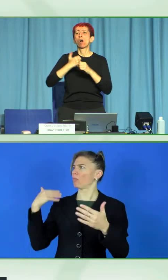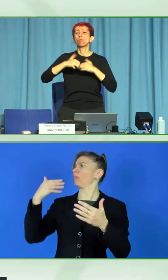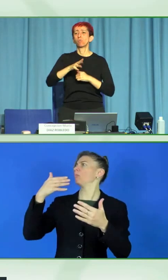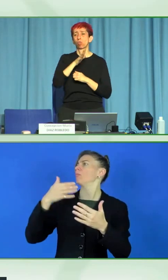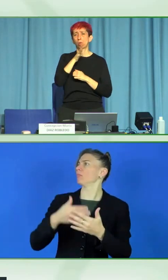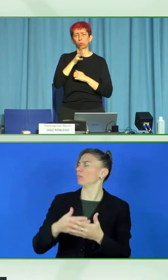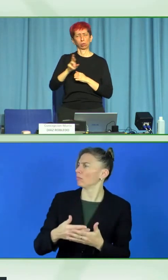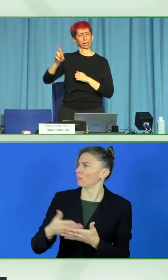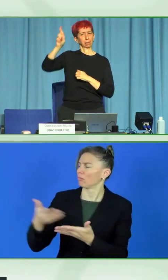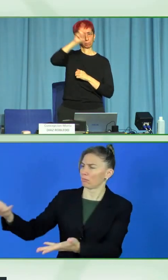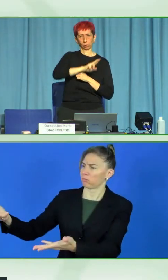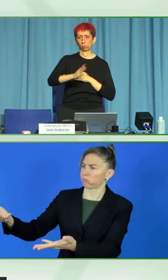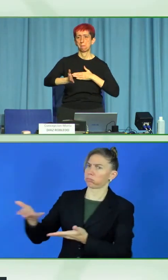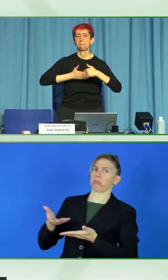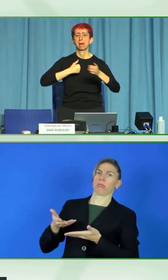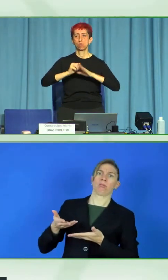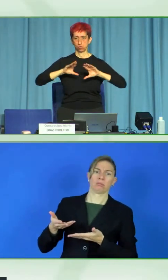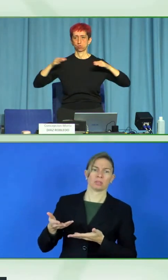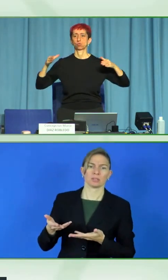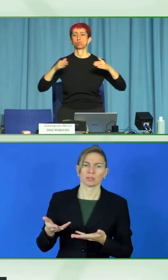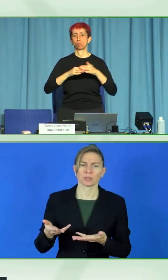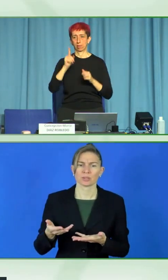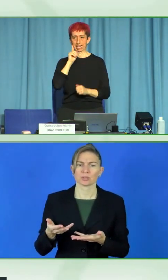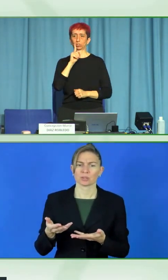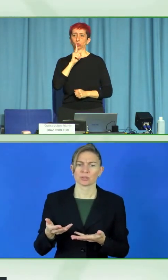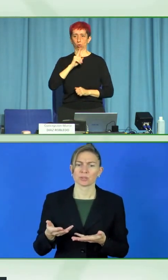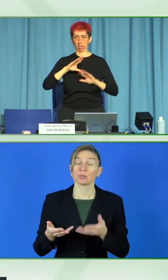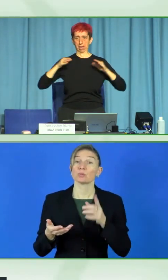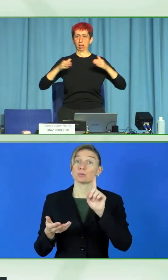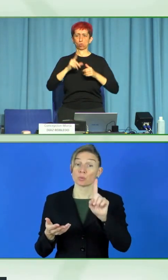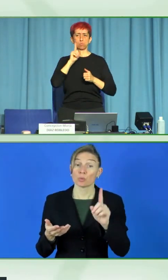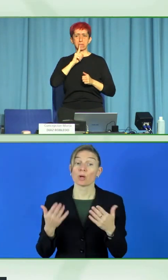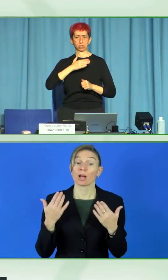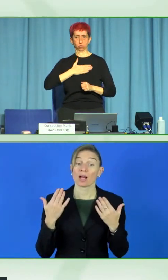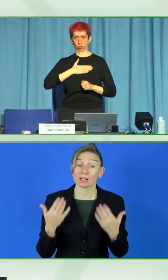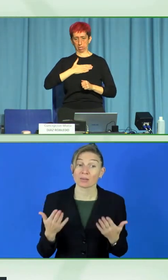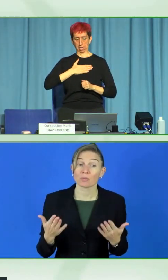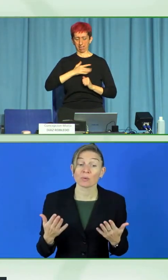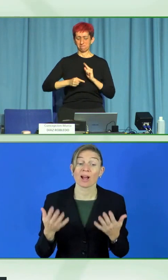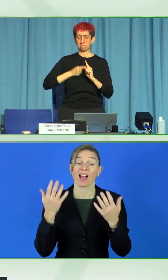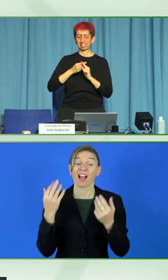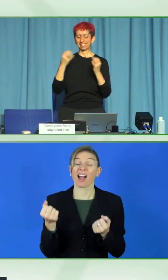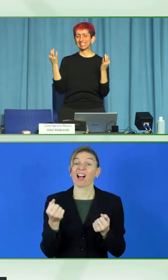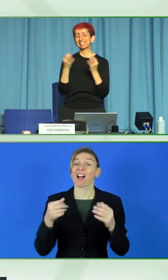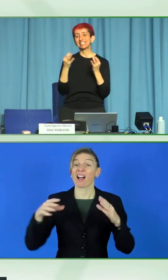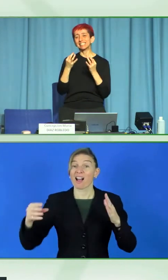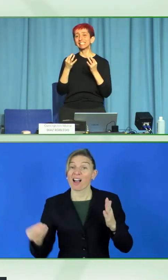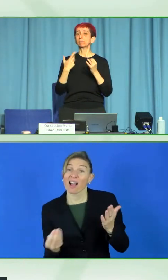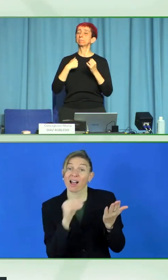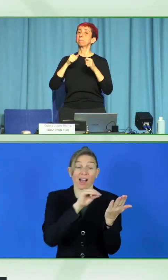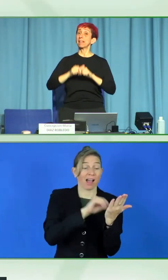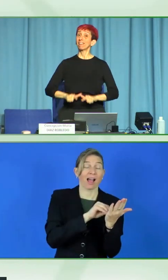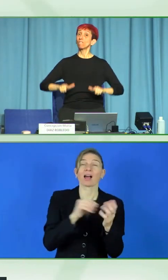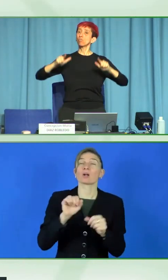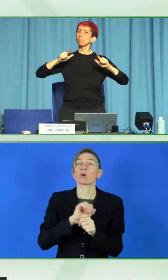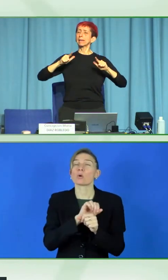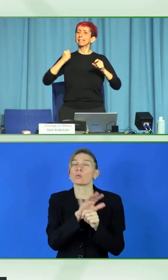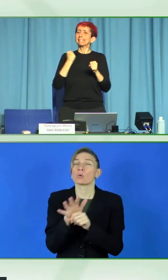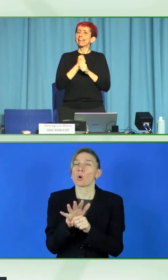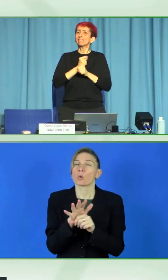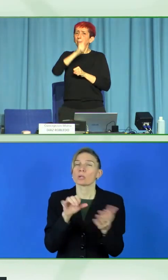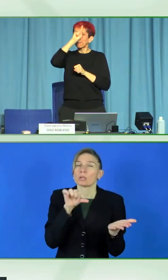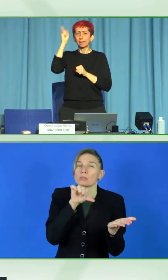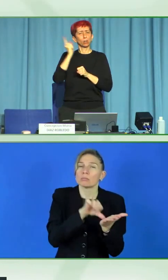a coronavirus info button for telephone contact with health administrations.